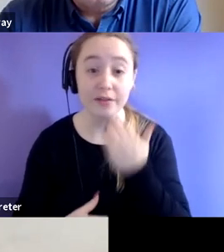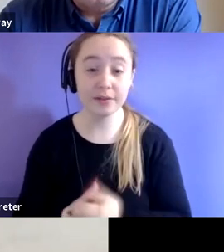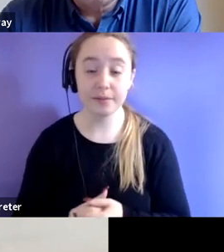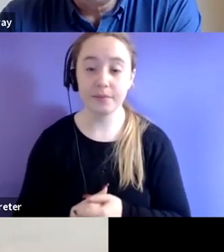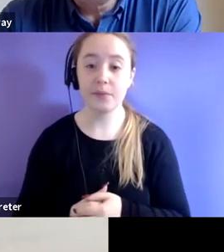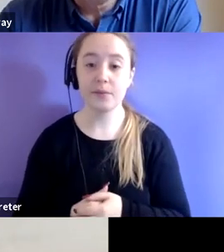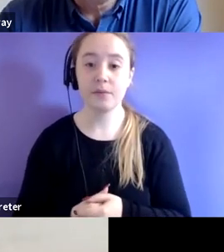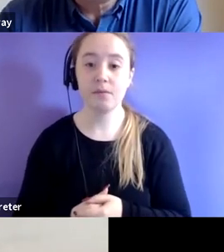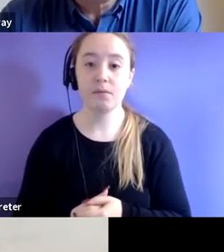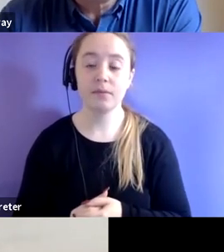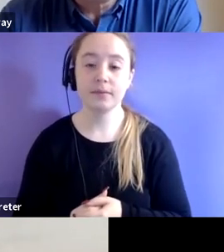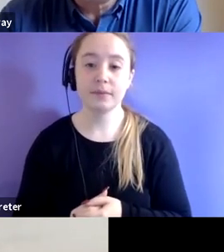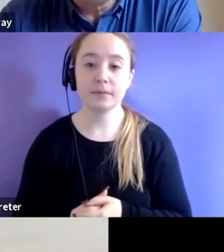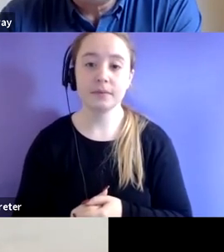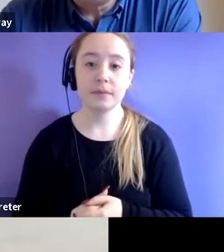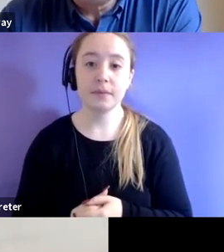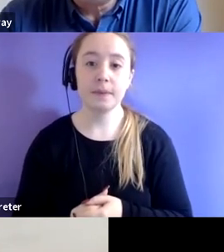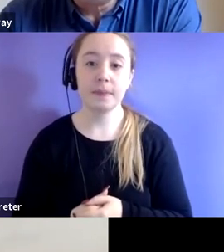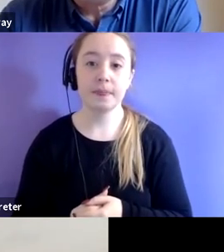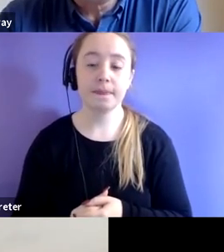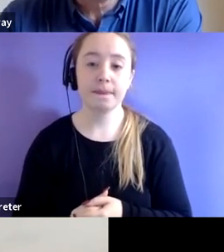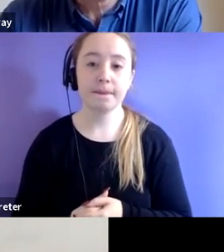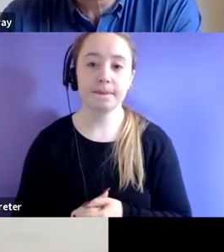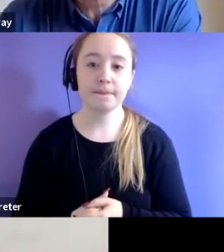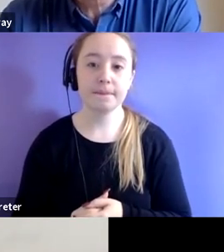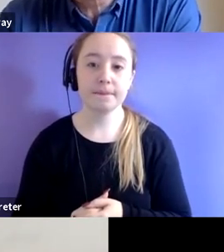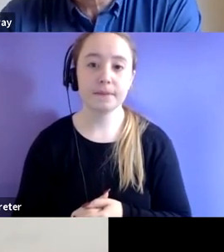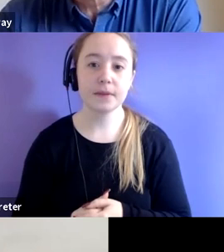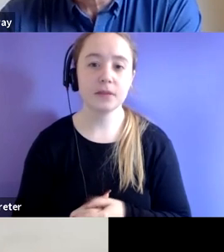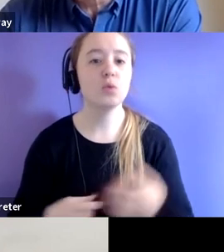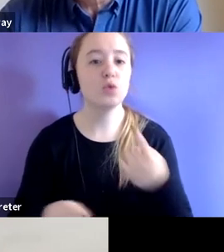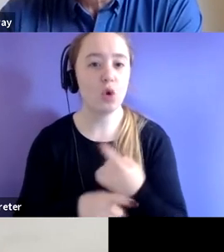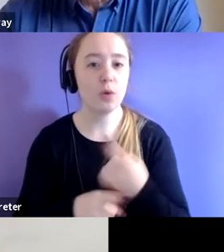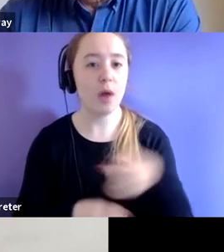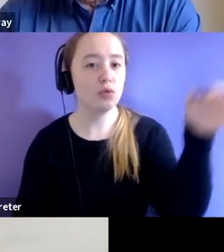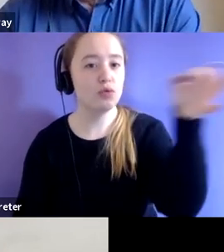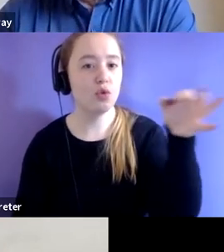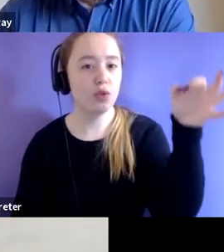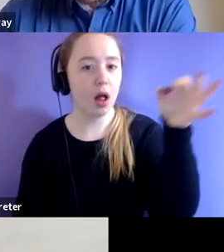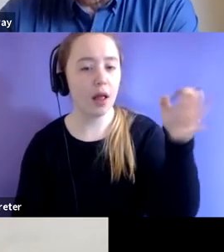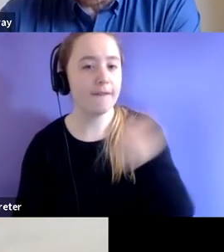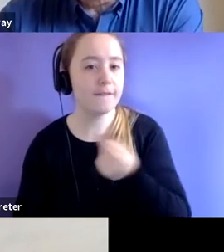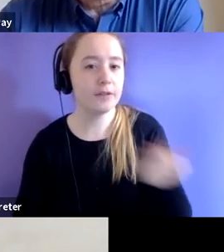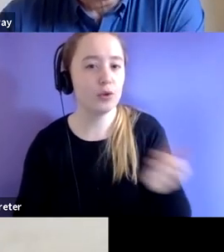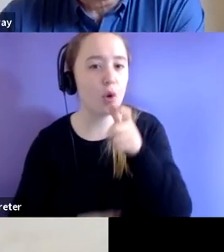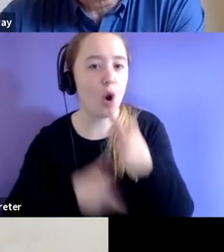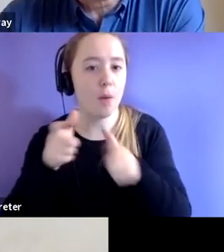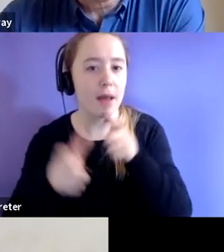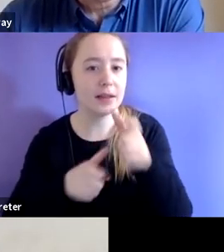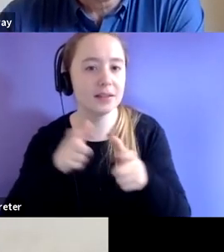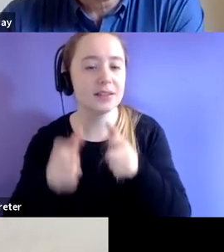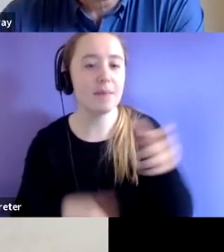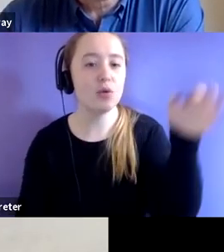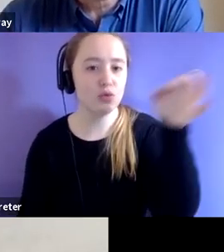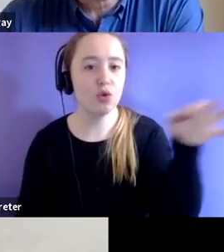Absolutely. Thanks, David. Interesting I'll pick up on the kind of rural aspect. There's been a few comments that came through our poll on this topic